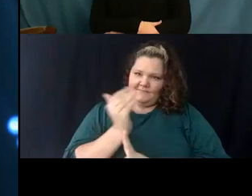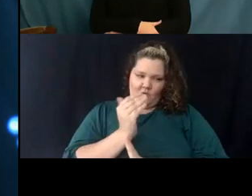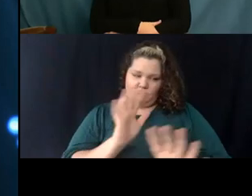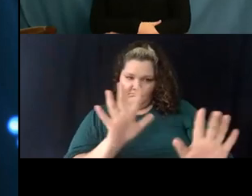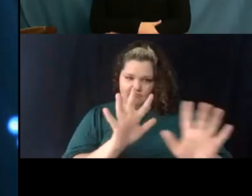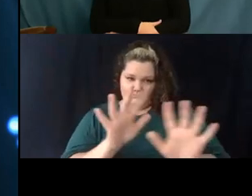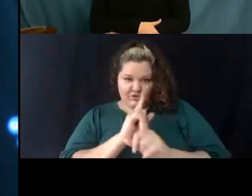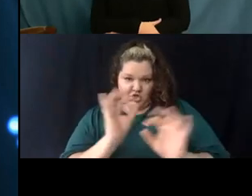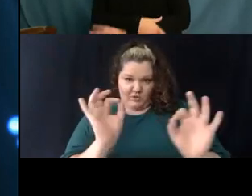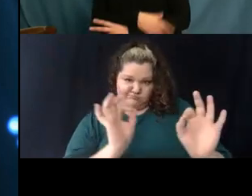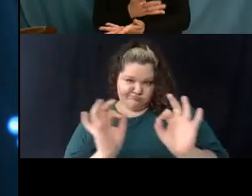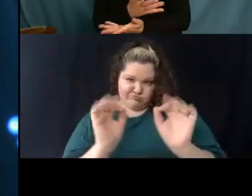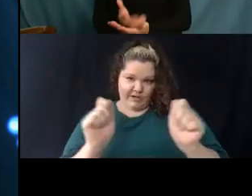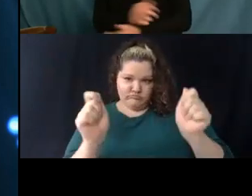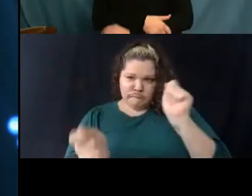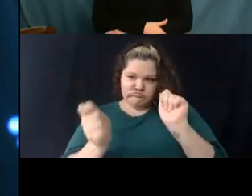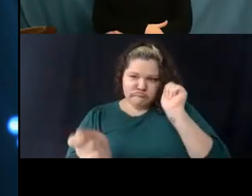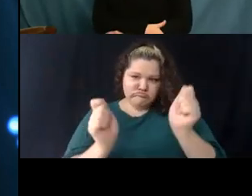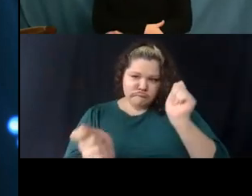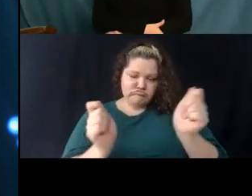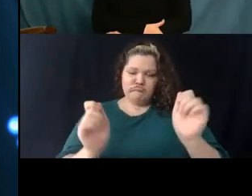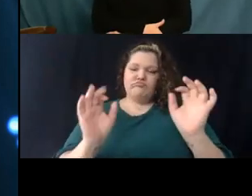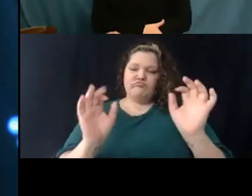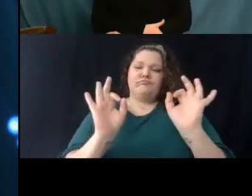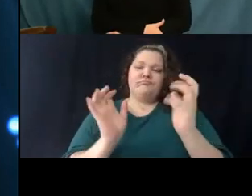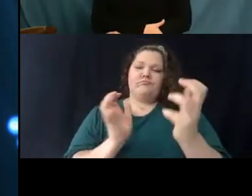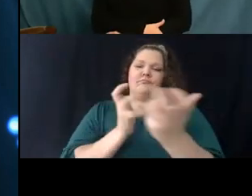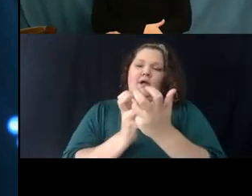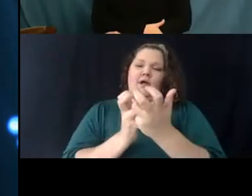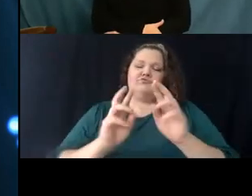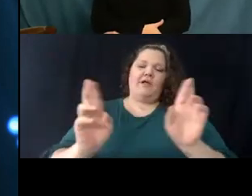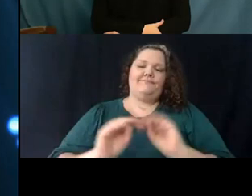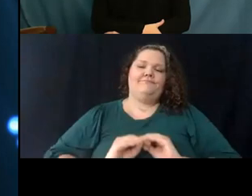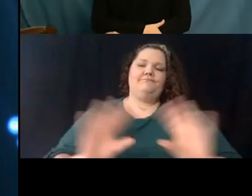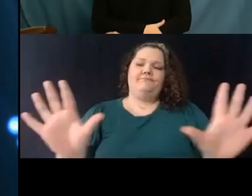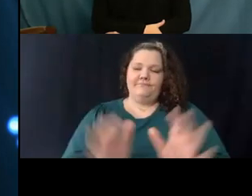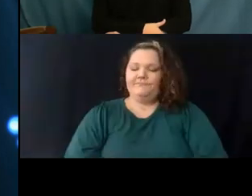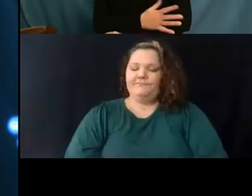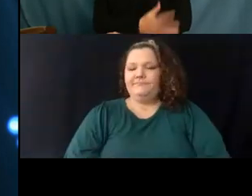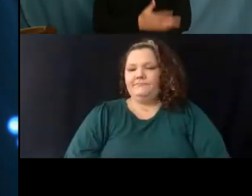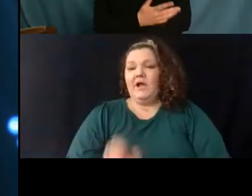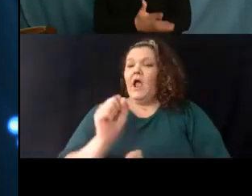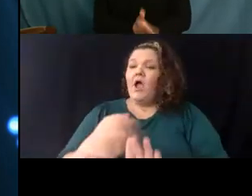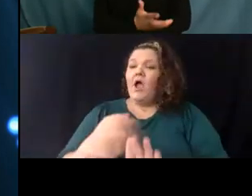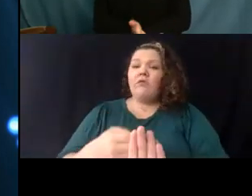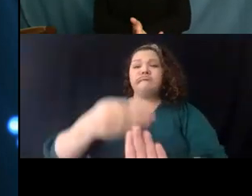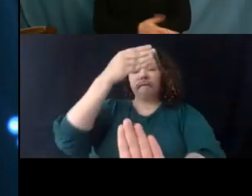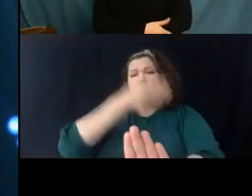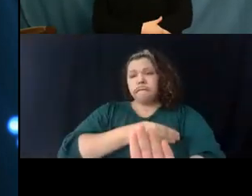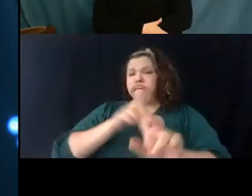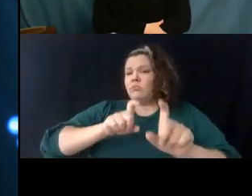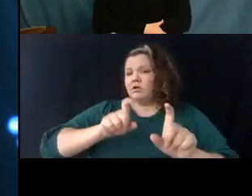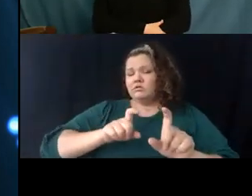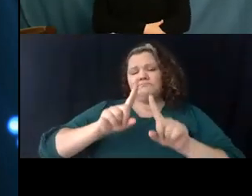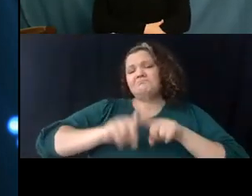event or even a promotion piece of material. So in terms of using Zoom for that sort of thing, especially if you're having interpretation is what